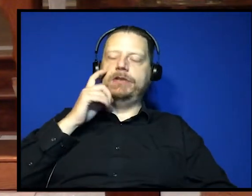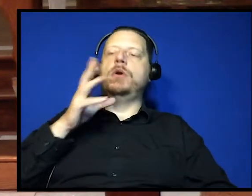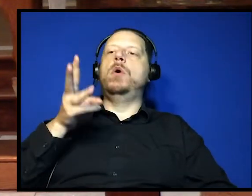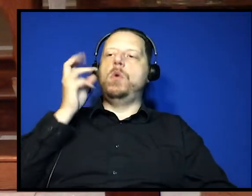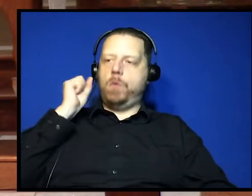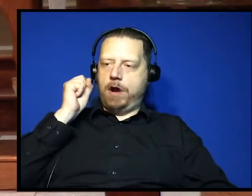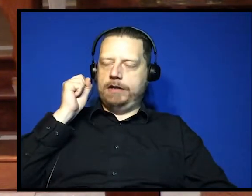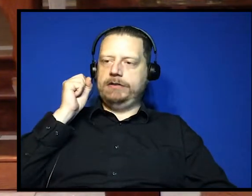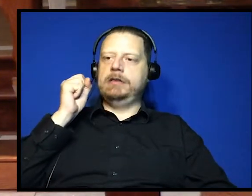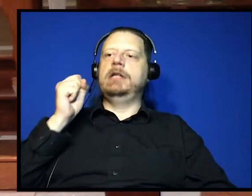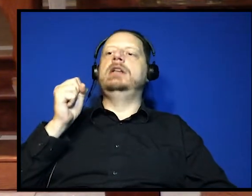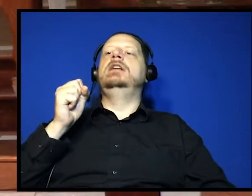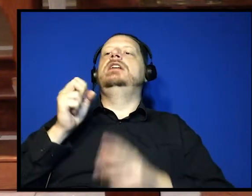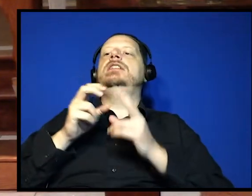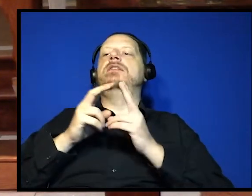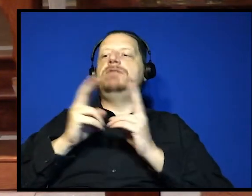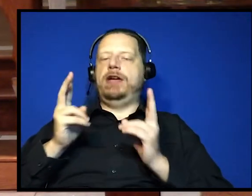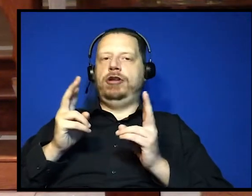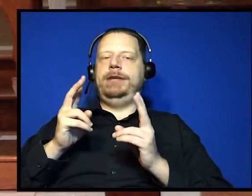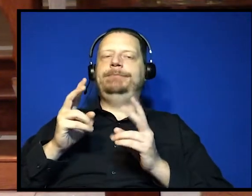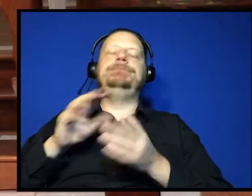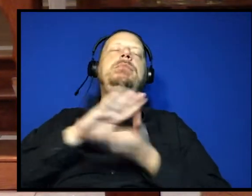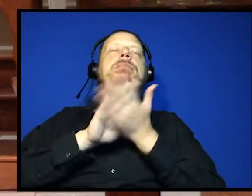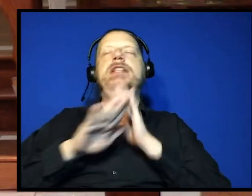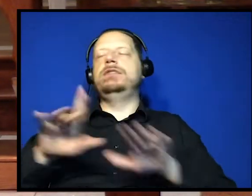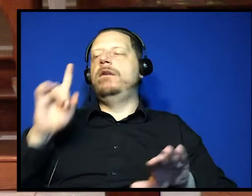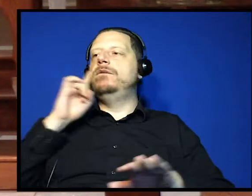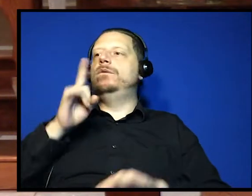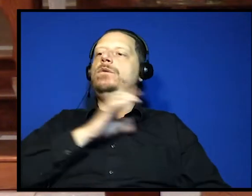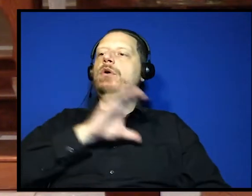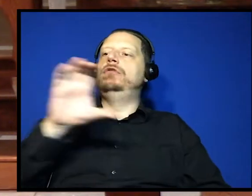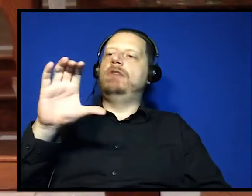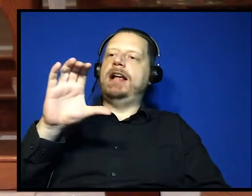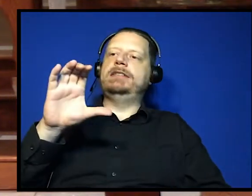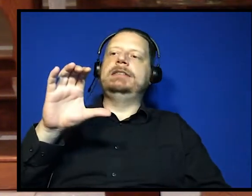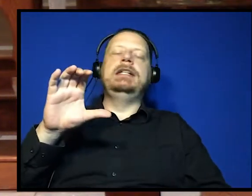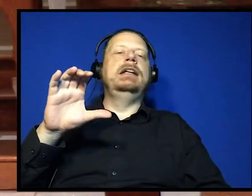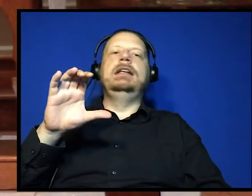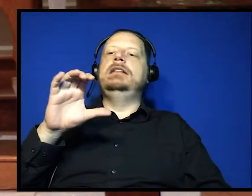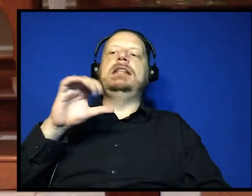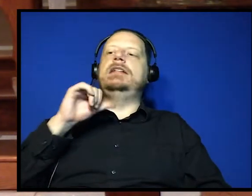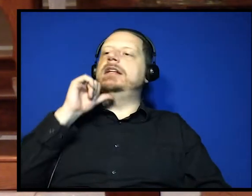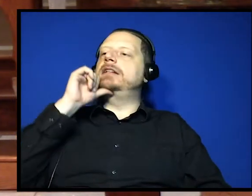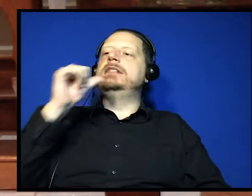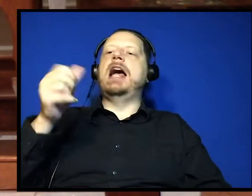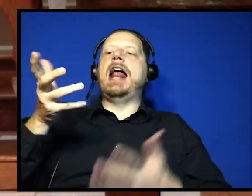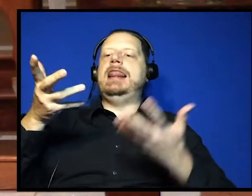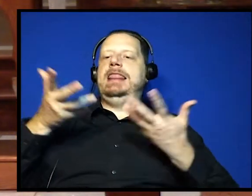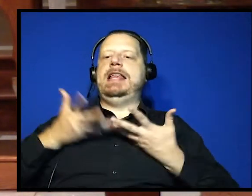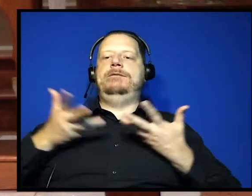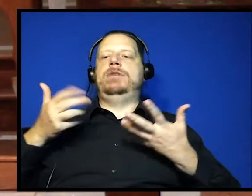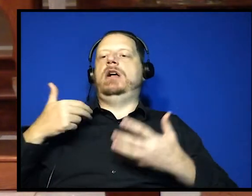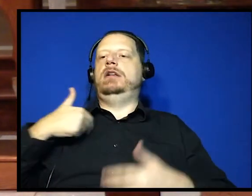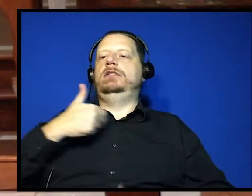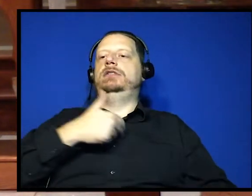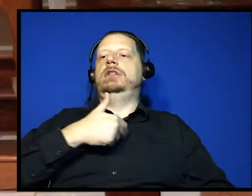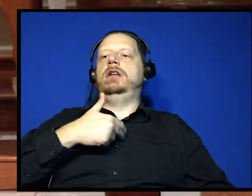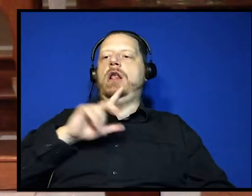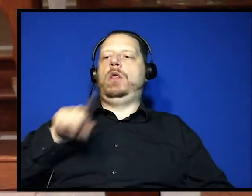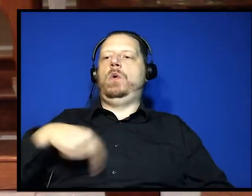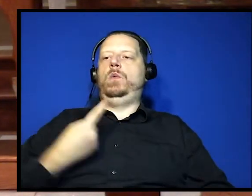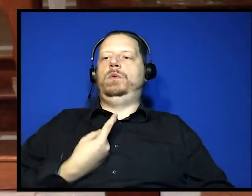was the very peace of Christ, which does not leave us